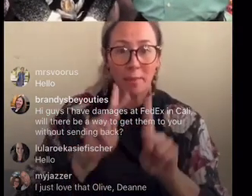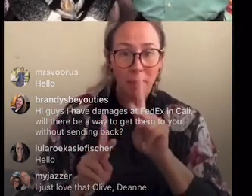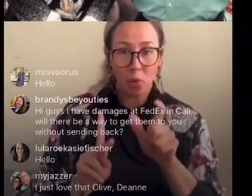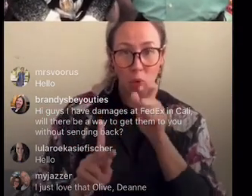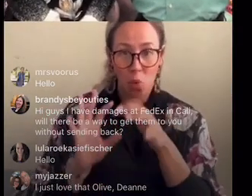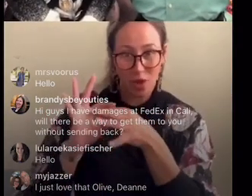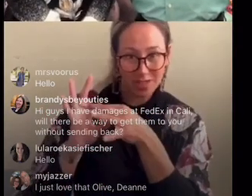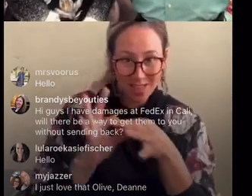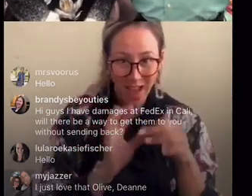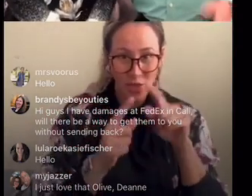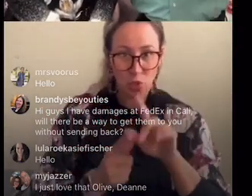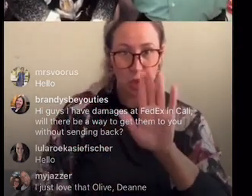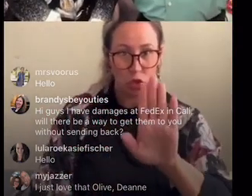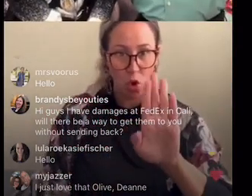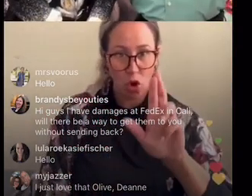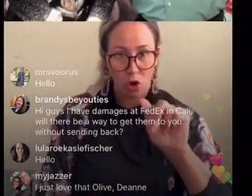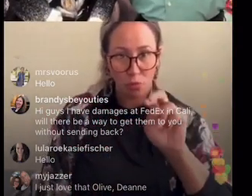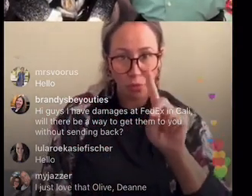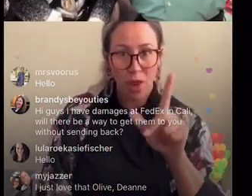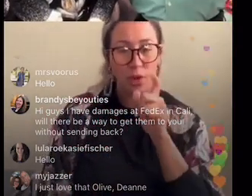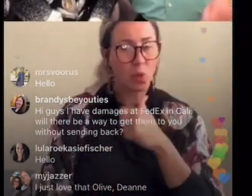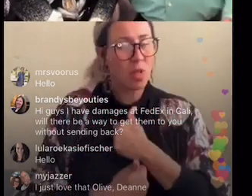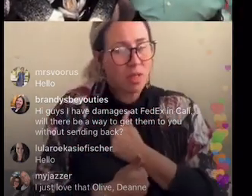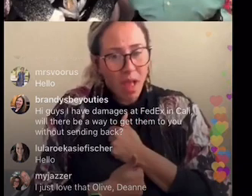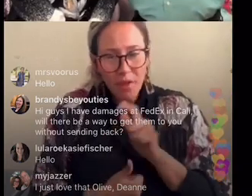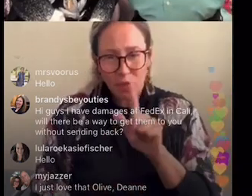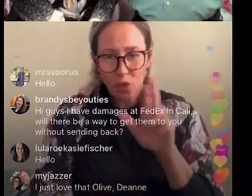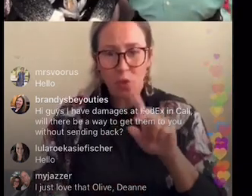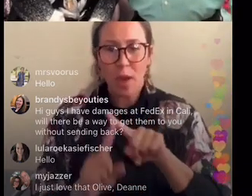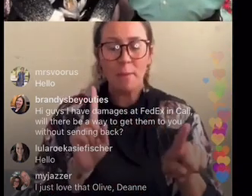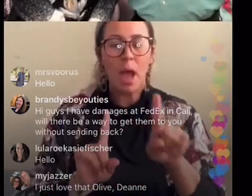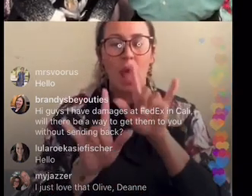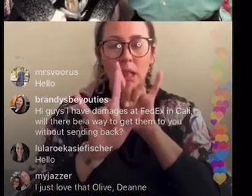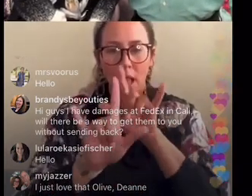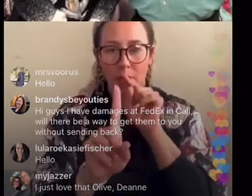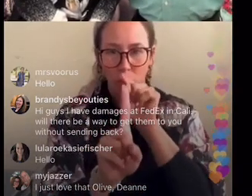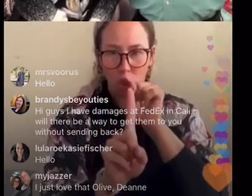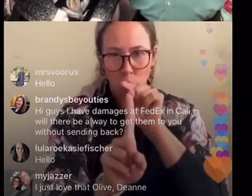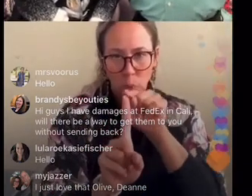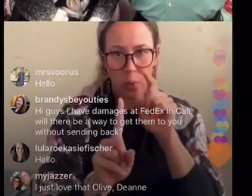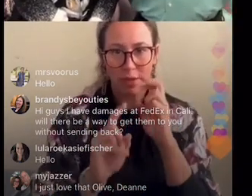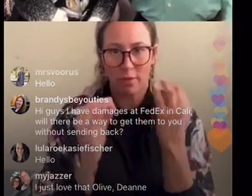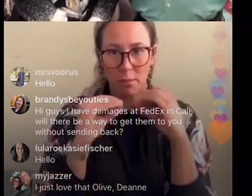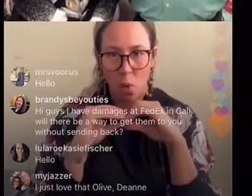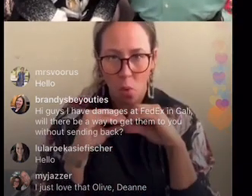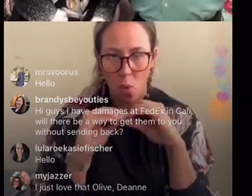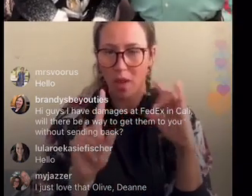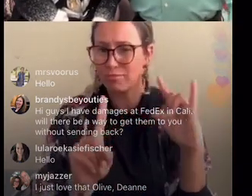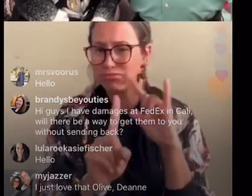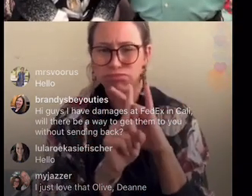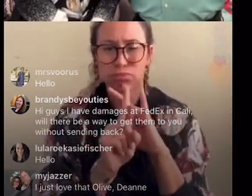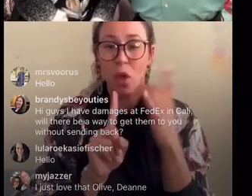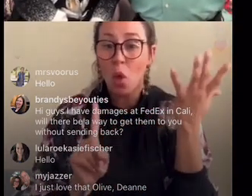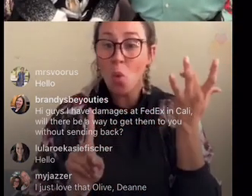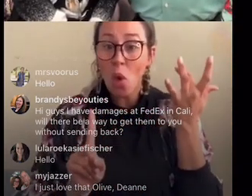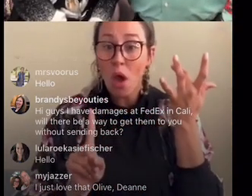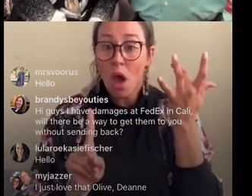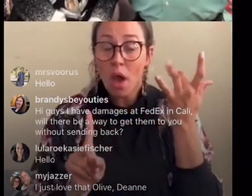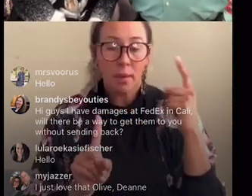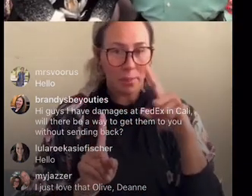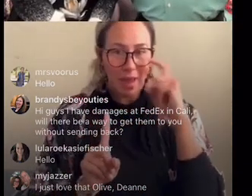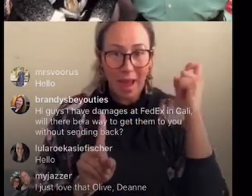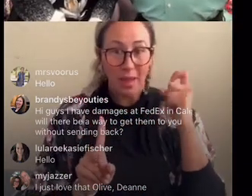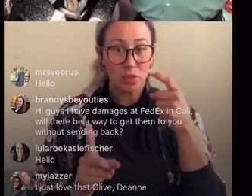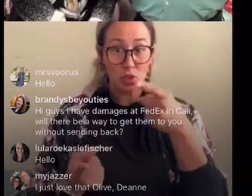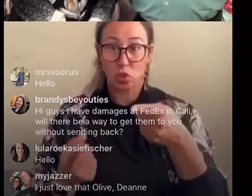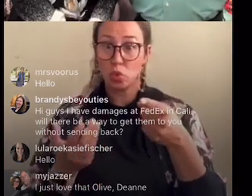to your brand, who love LuLaRoe, but love you even more. Now, why do they love you? Do they love you because you're in a